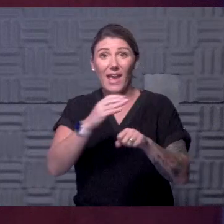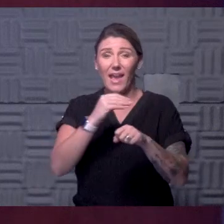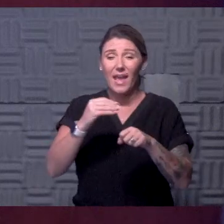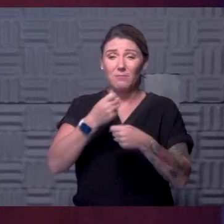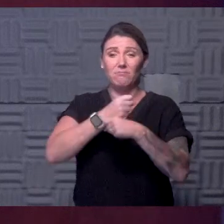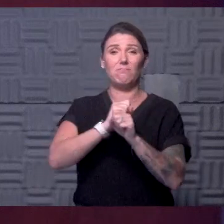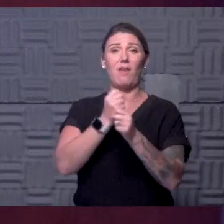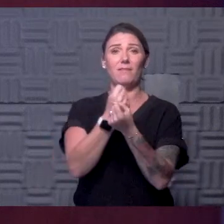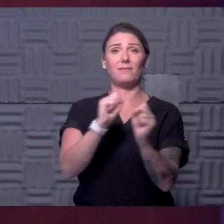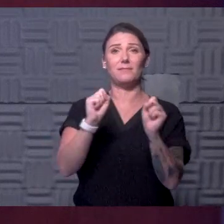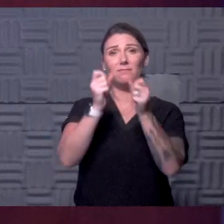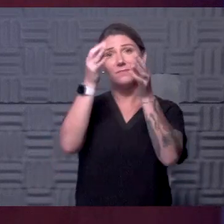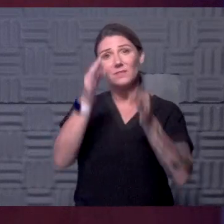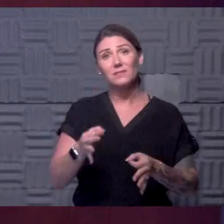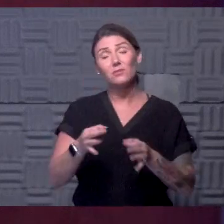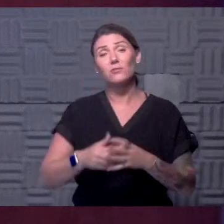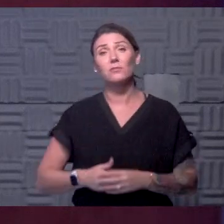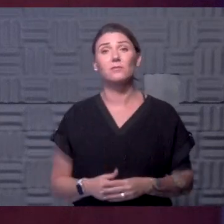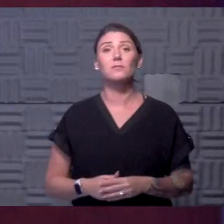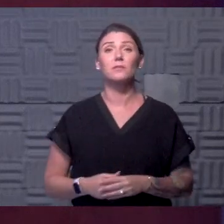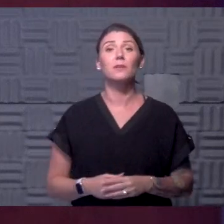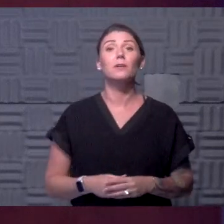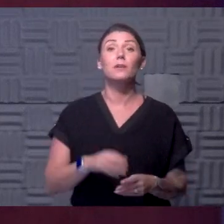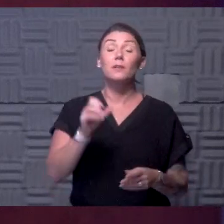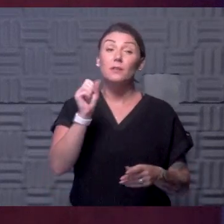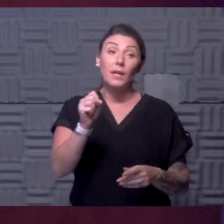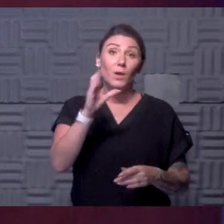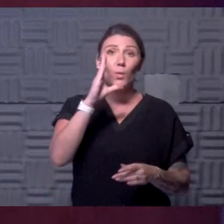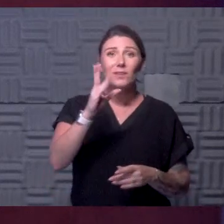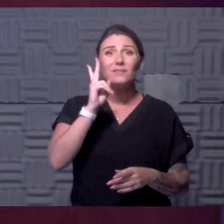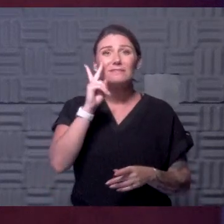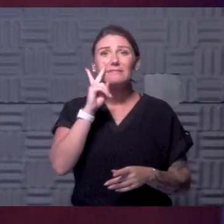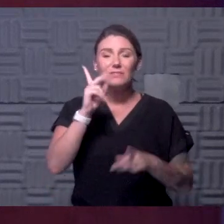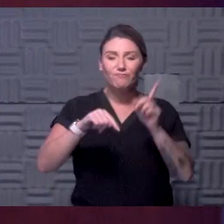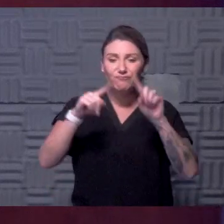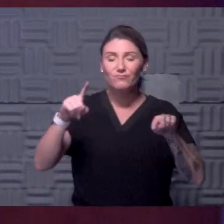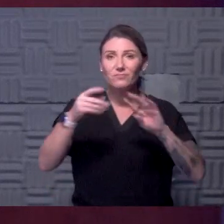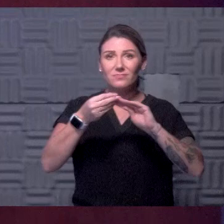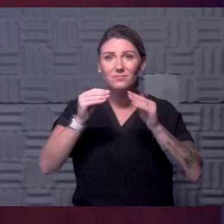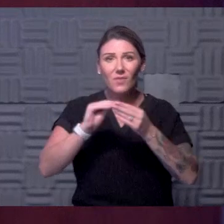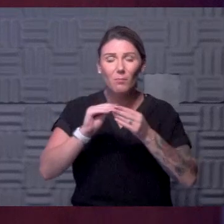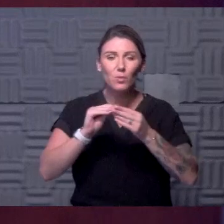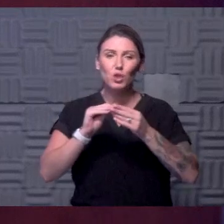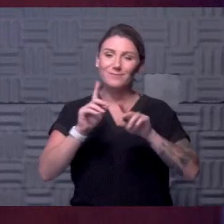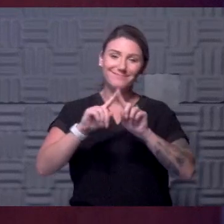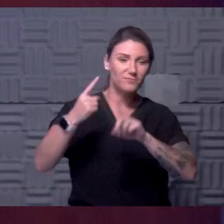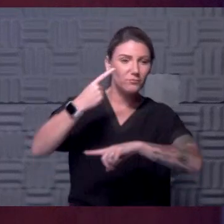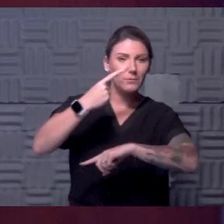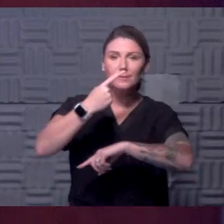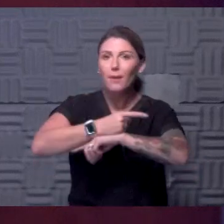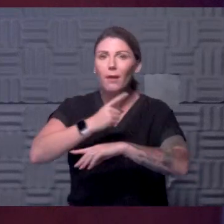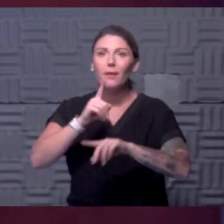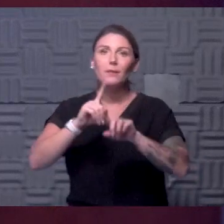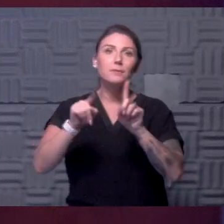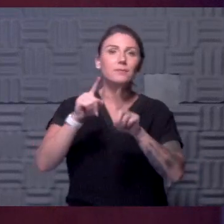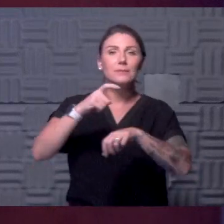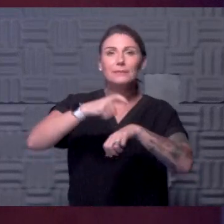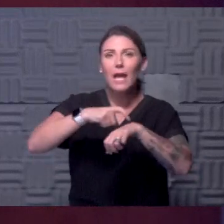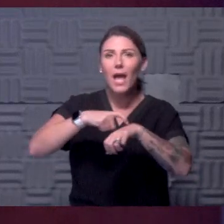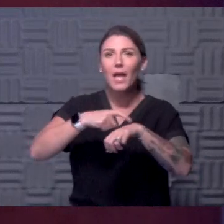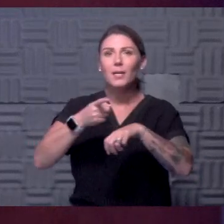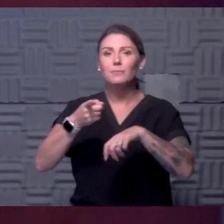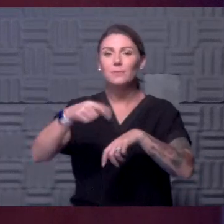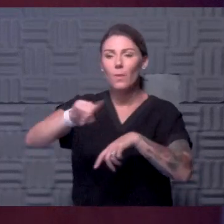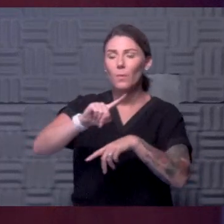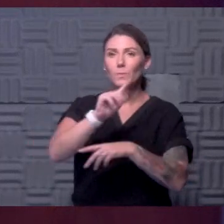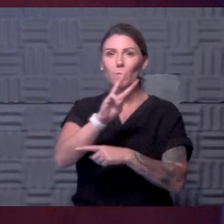safe decisions. So, you're going to see different numbers at different times on different days. These websites refresh at different rates,